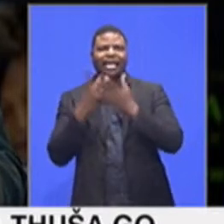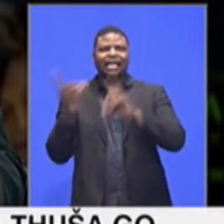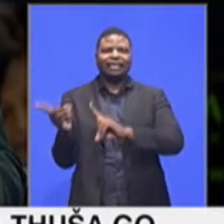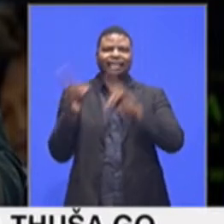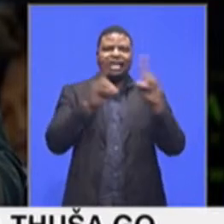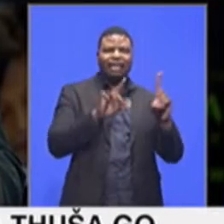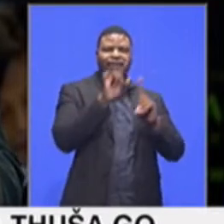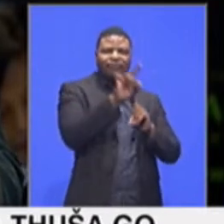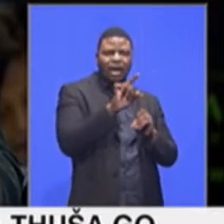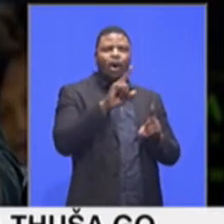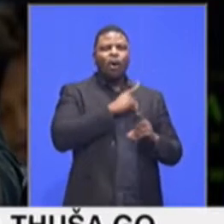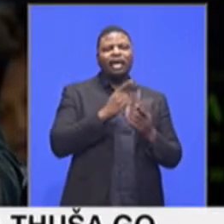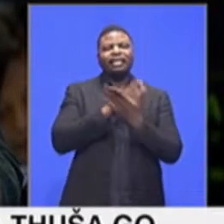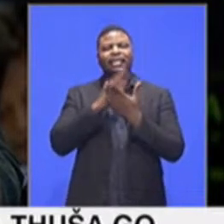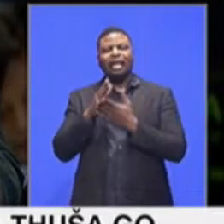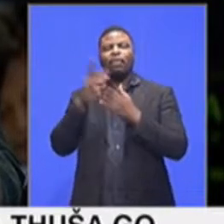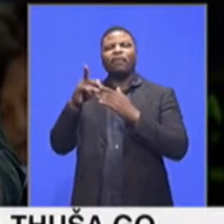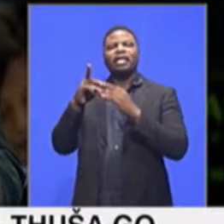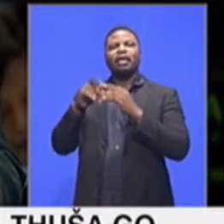calling the